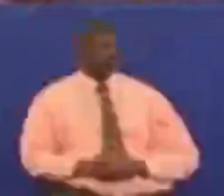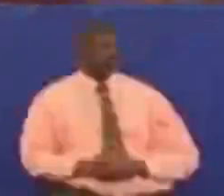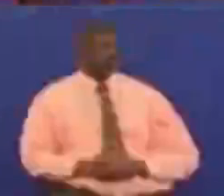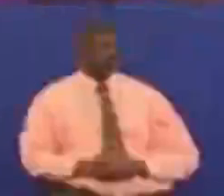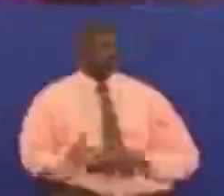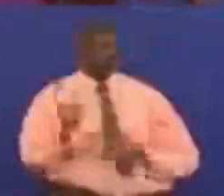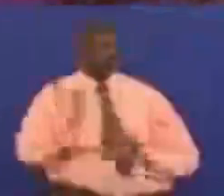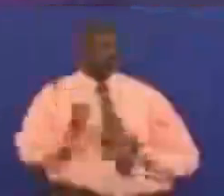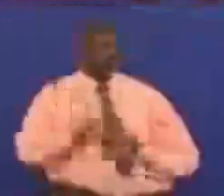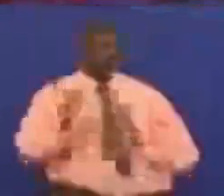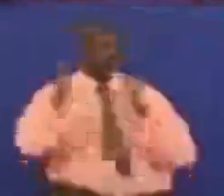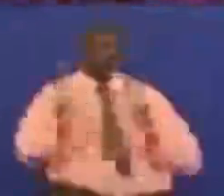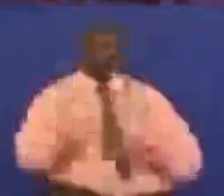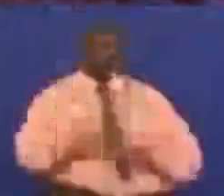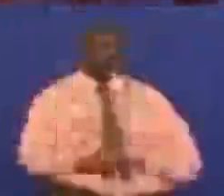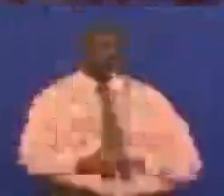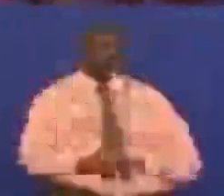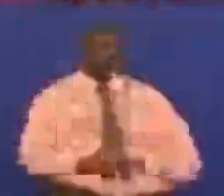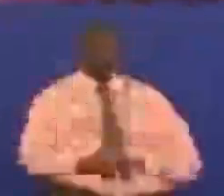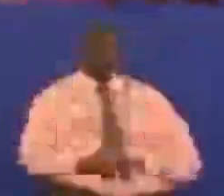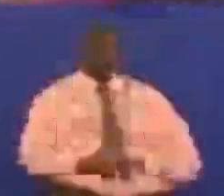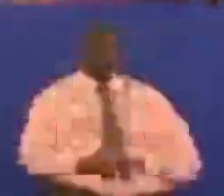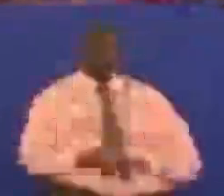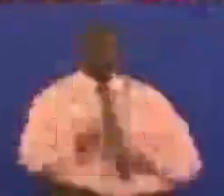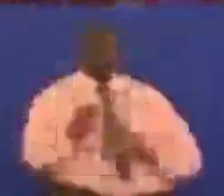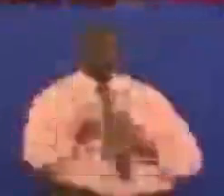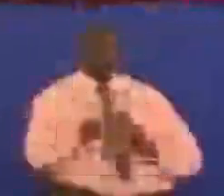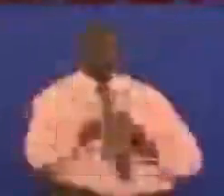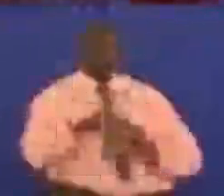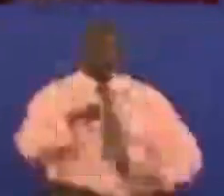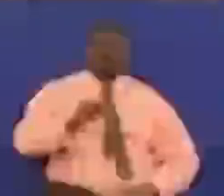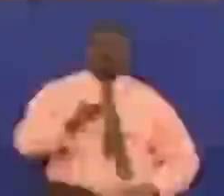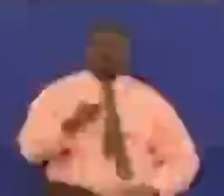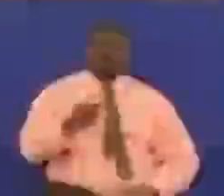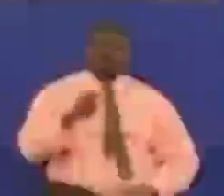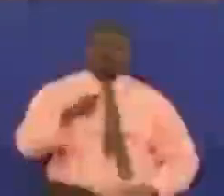Katibu anayefuata ni Dr. Ngwaru Jumanne Magembe.